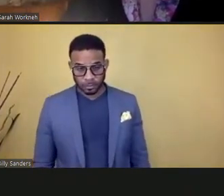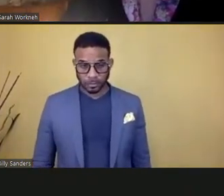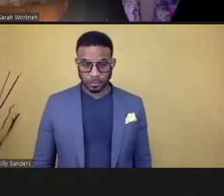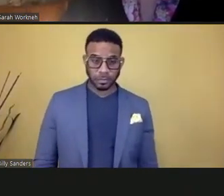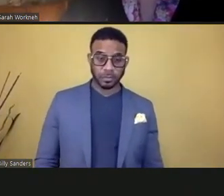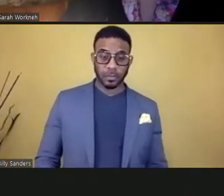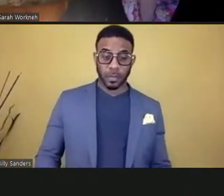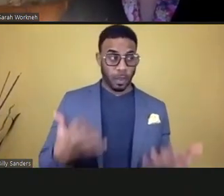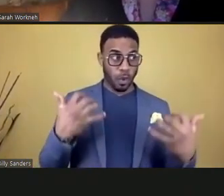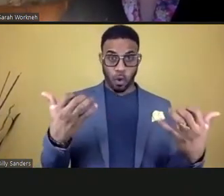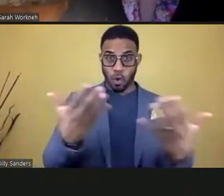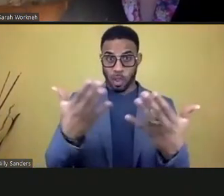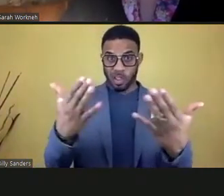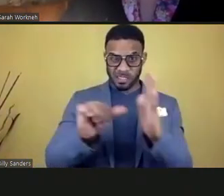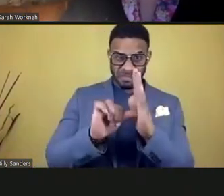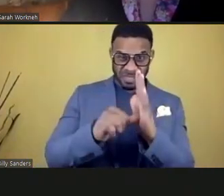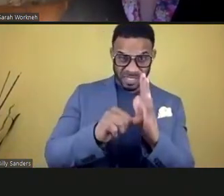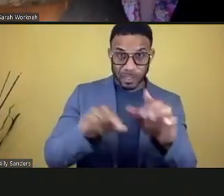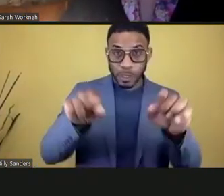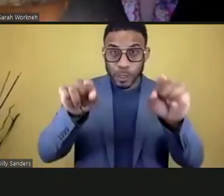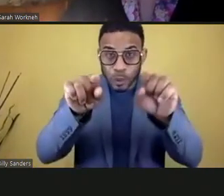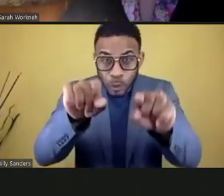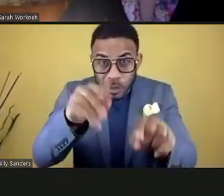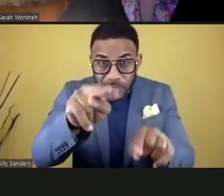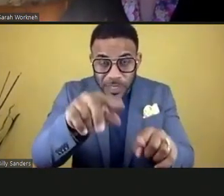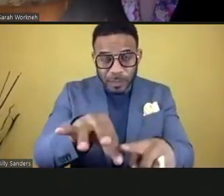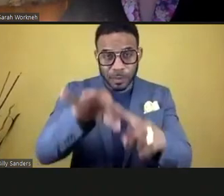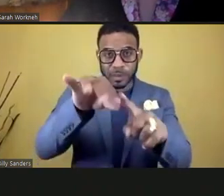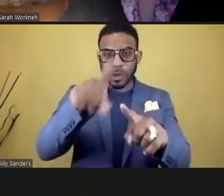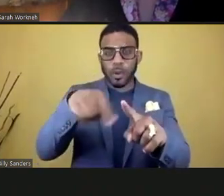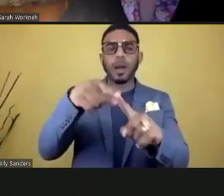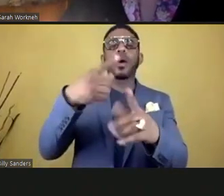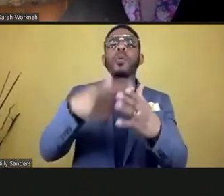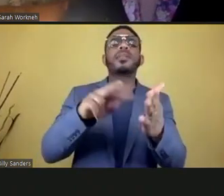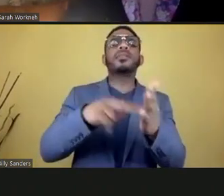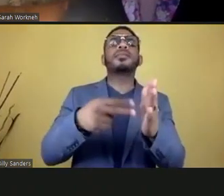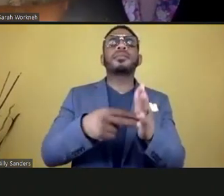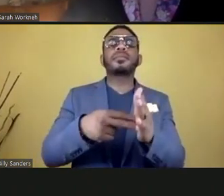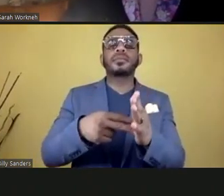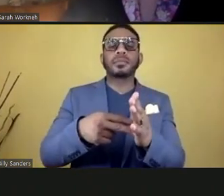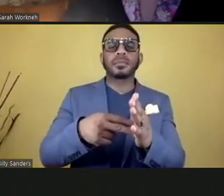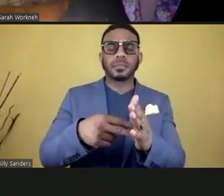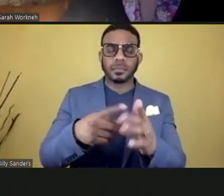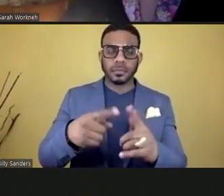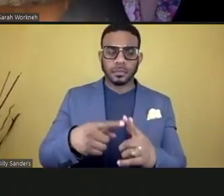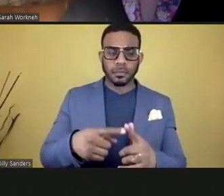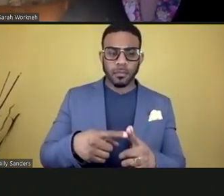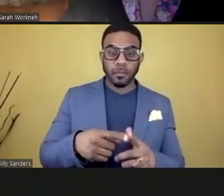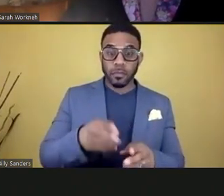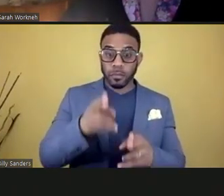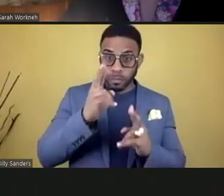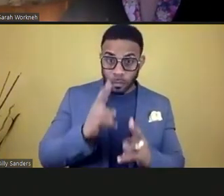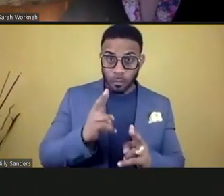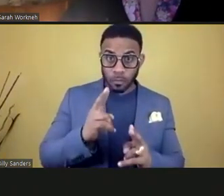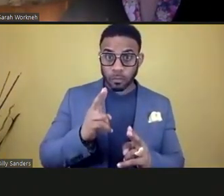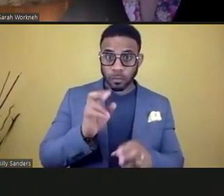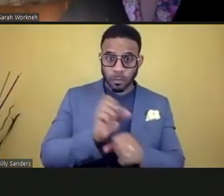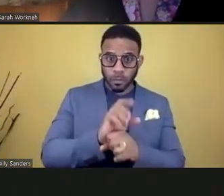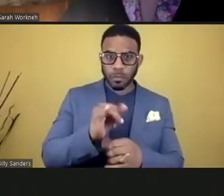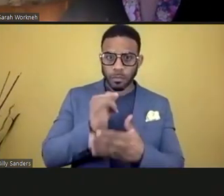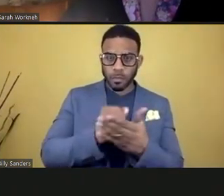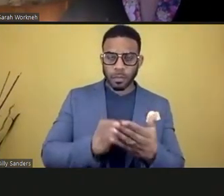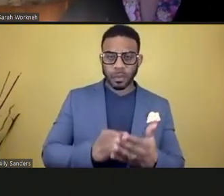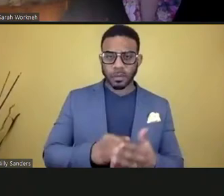the audience is pushing you, John, in particular, around what does it mean to honor the work of the